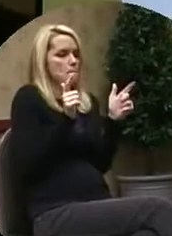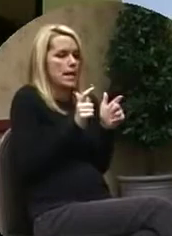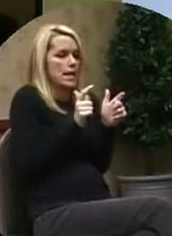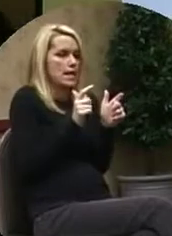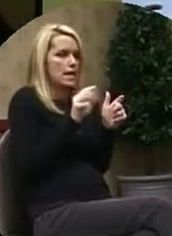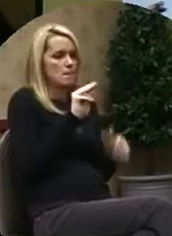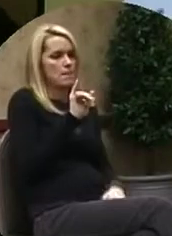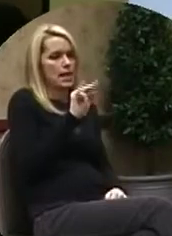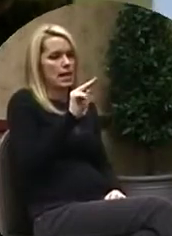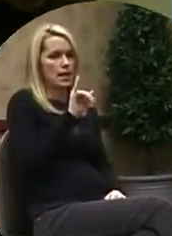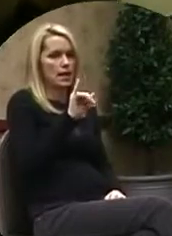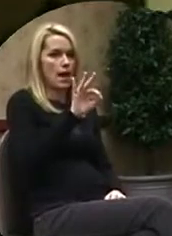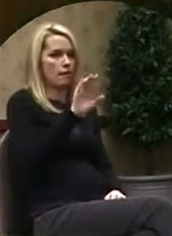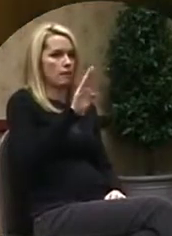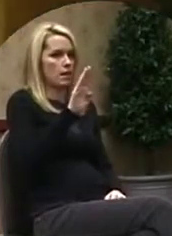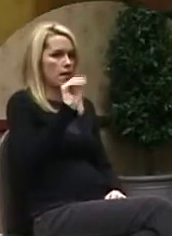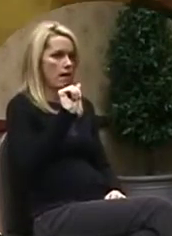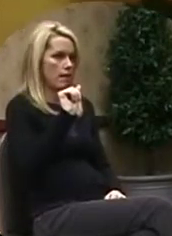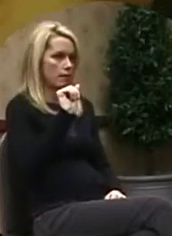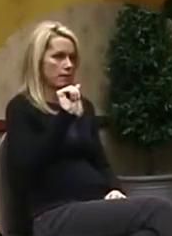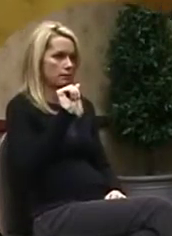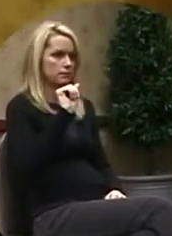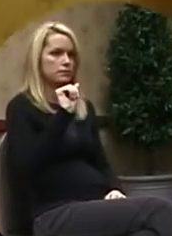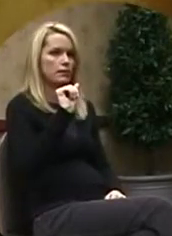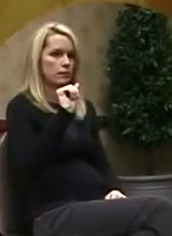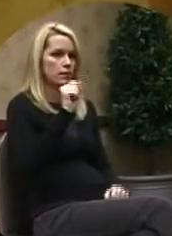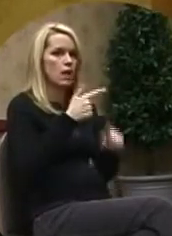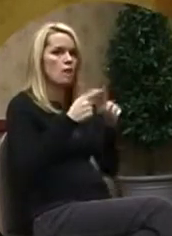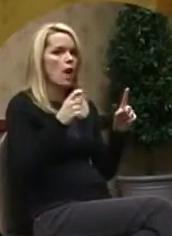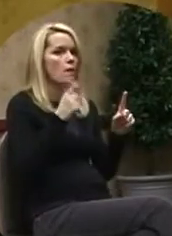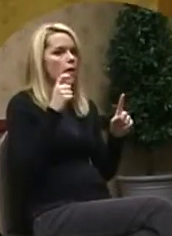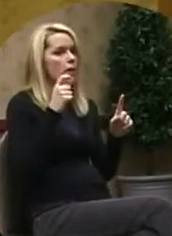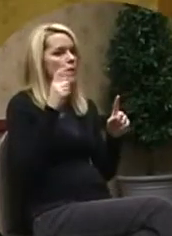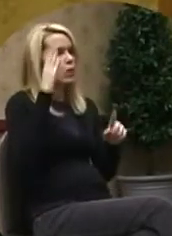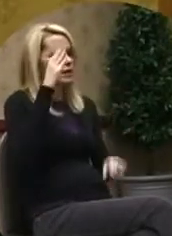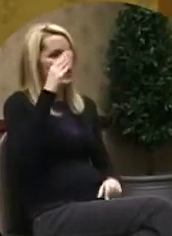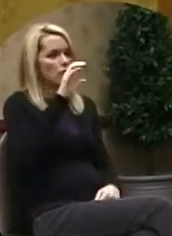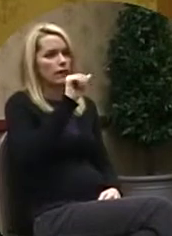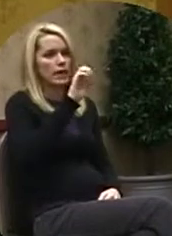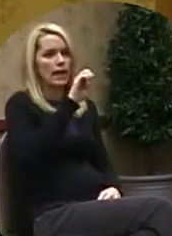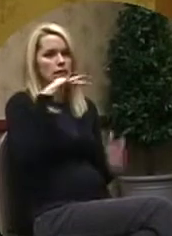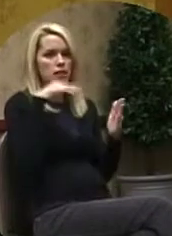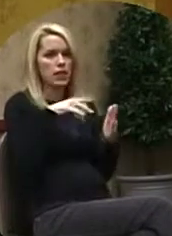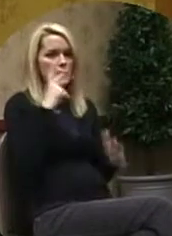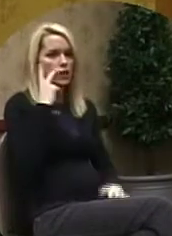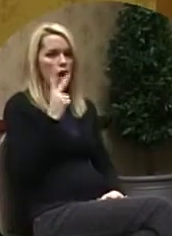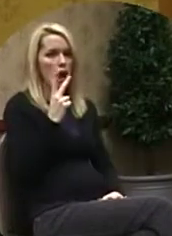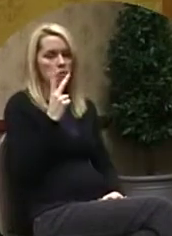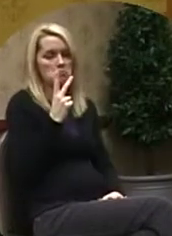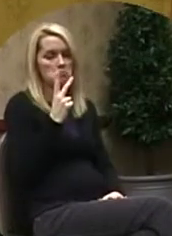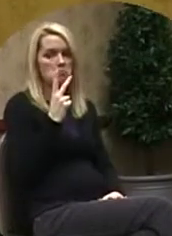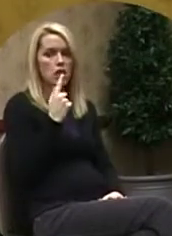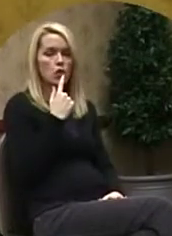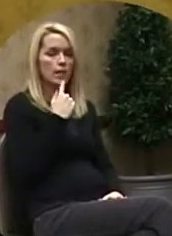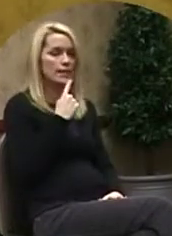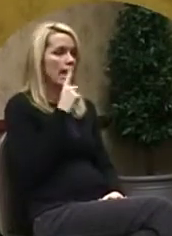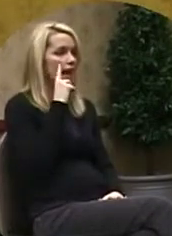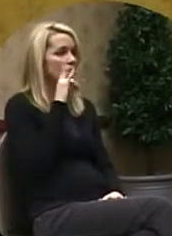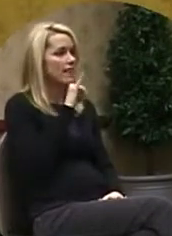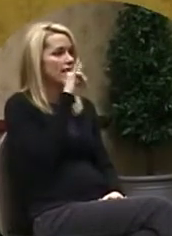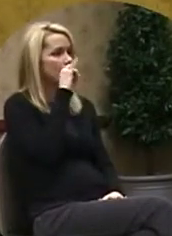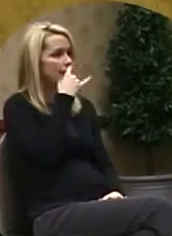MiniFDA is based on the case study presentation. It's possible to go, I think that this kiddo's